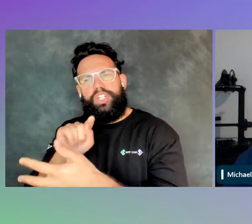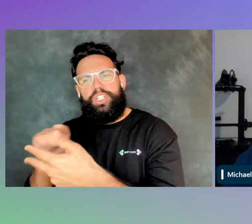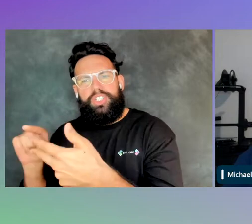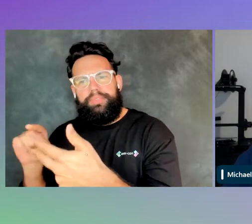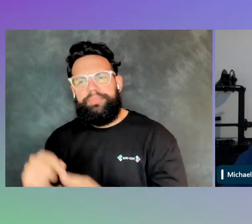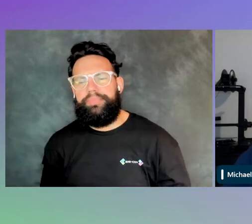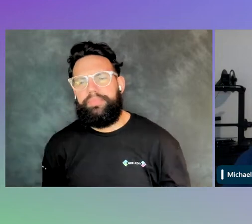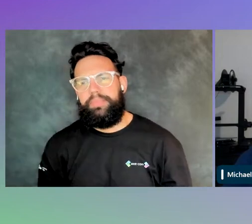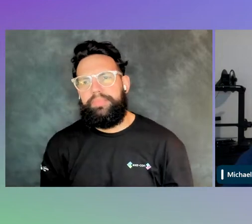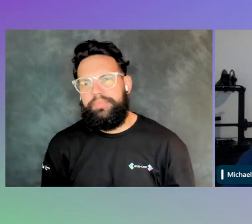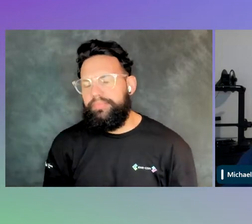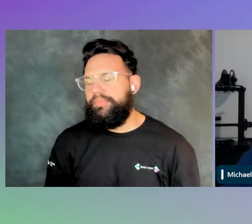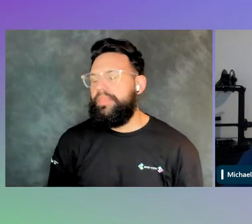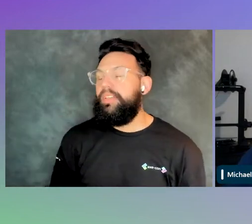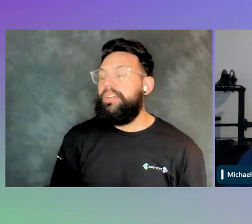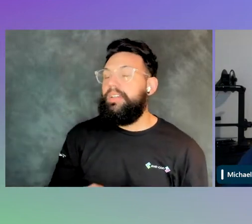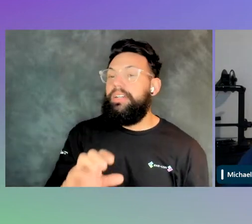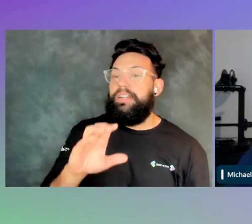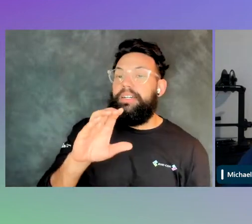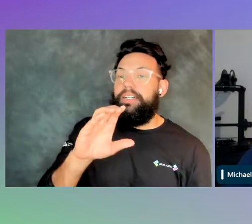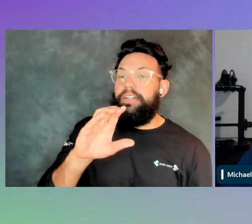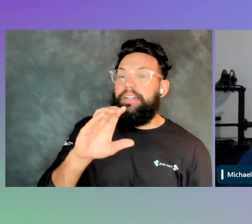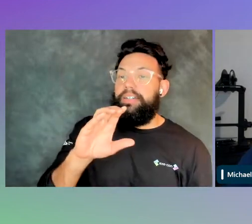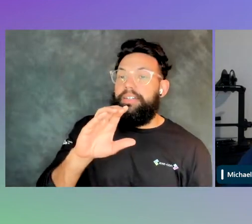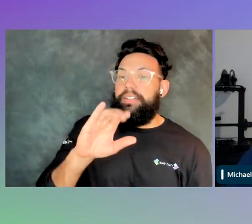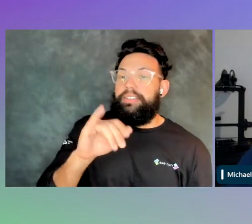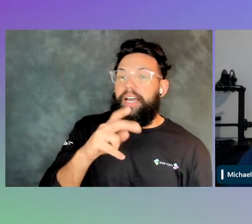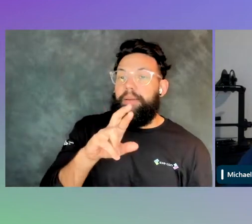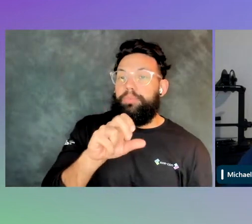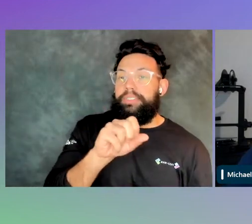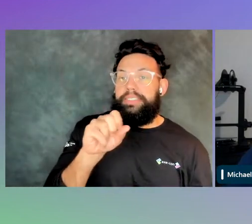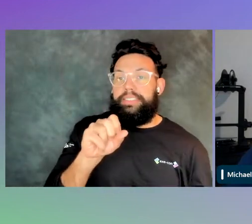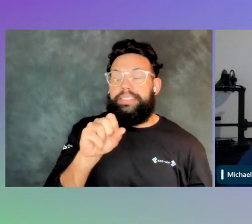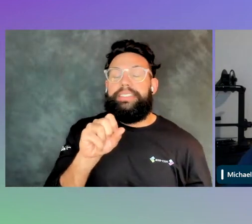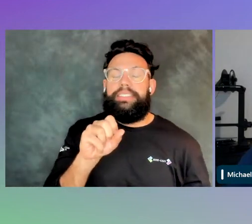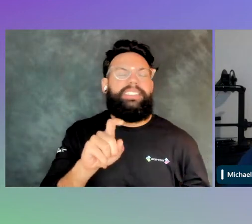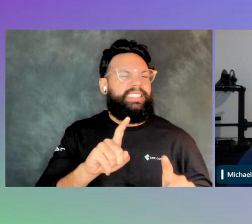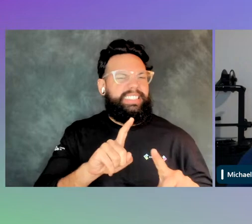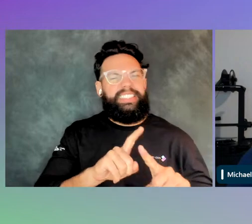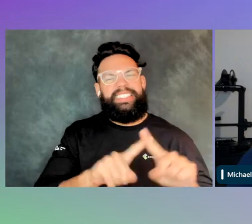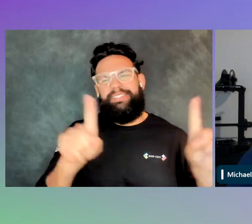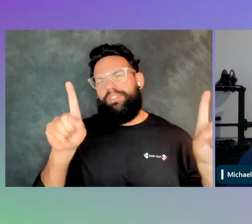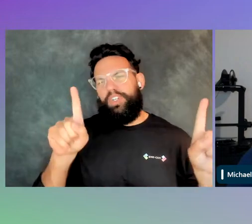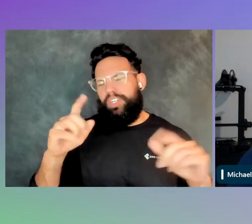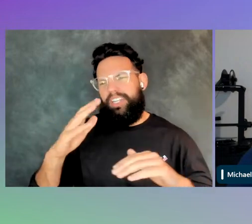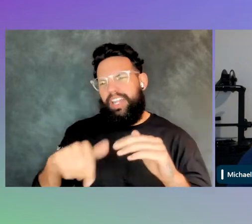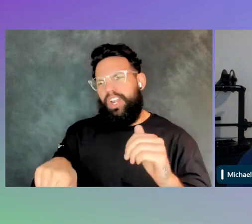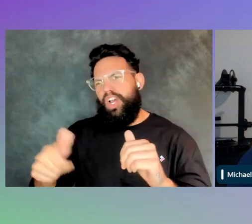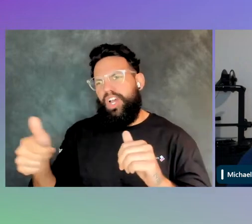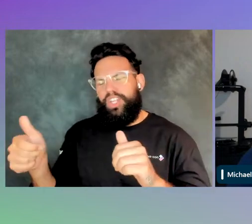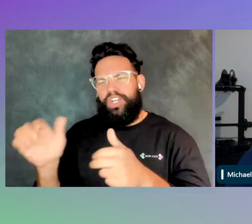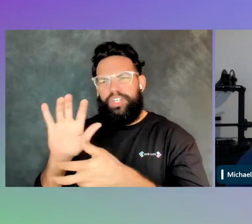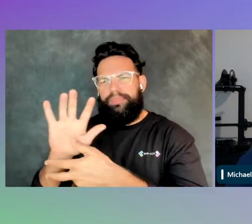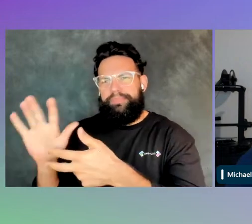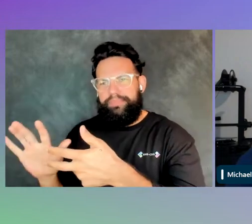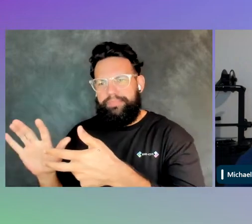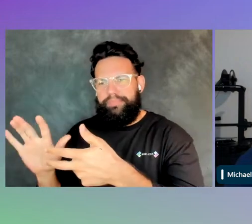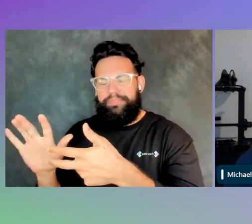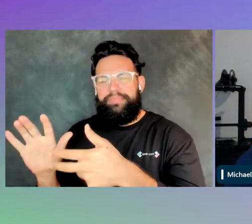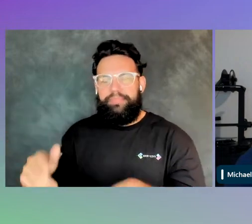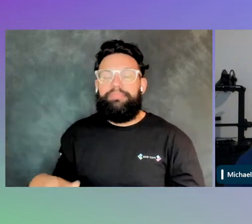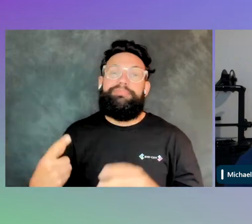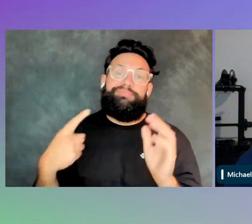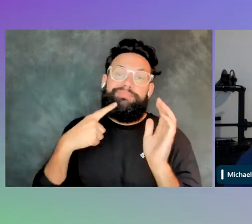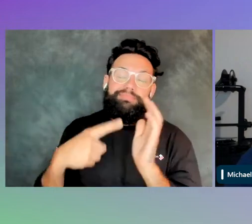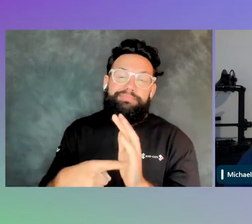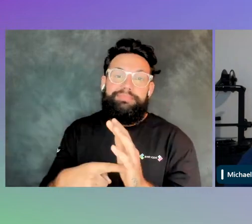With Cypress Component Testing, there is a difference because over Jest, for example, you have